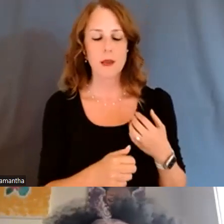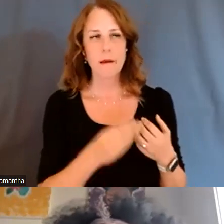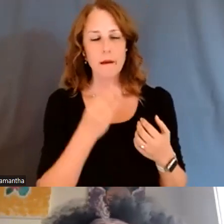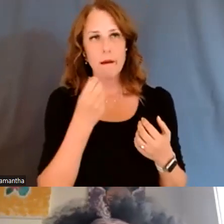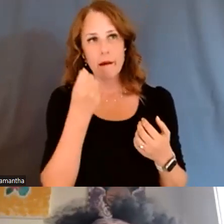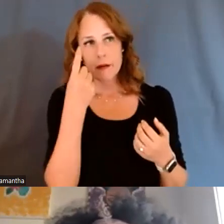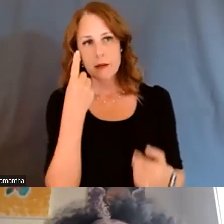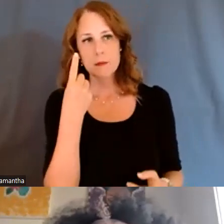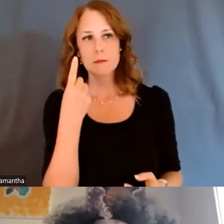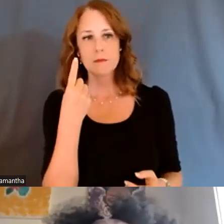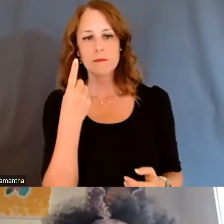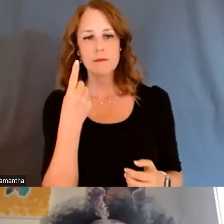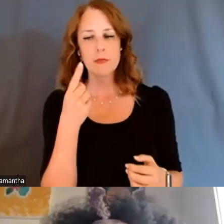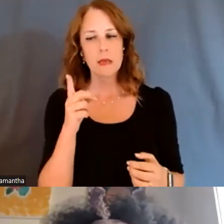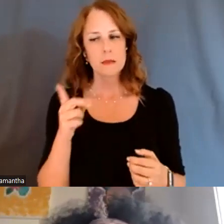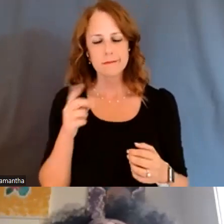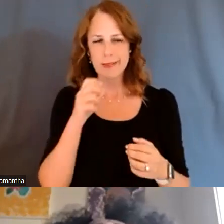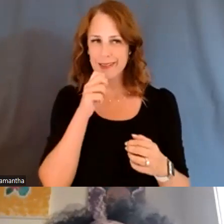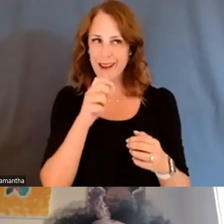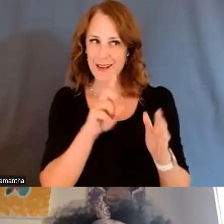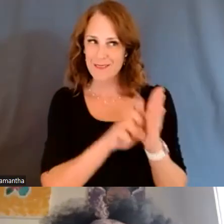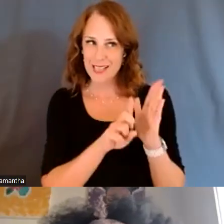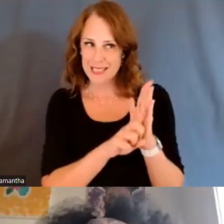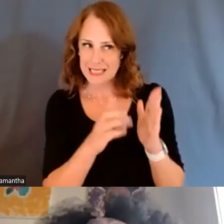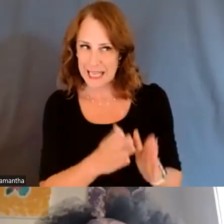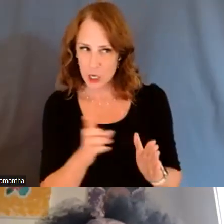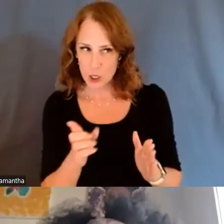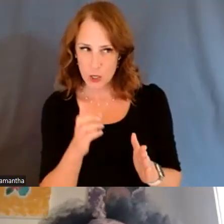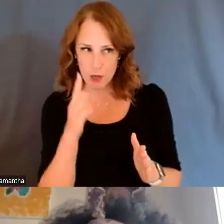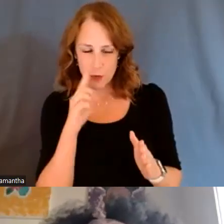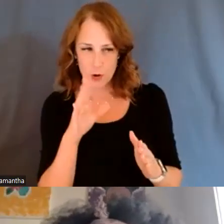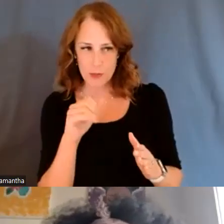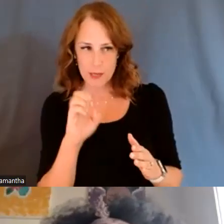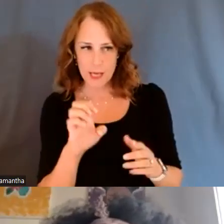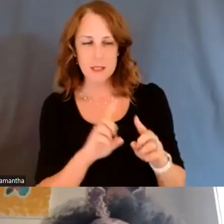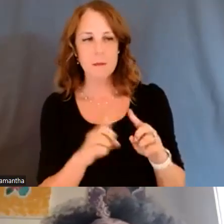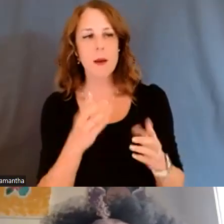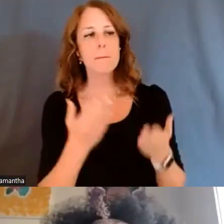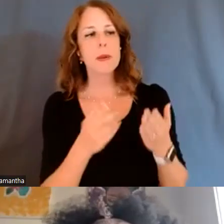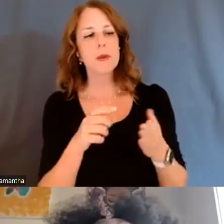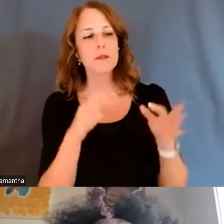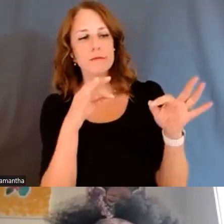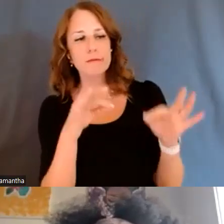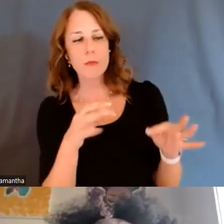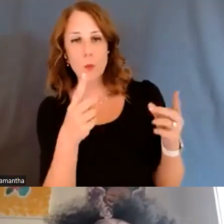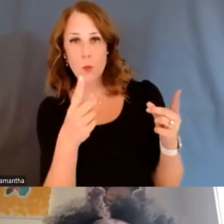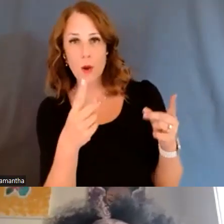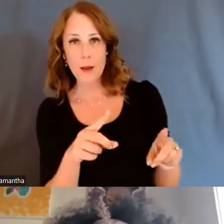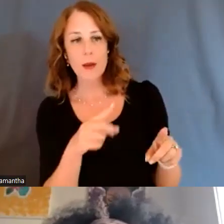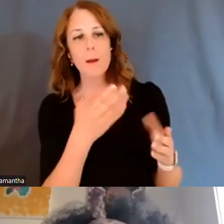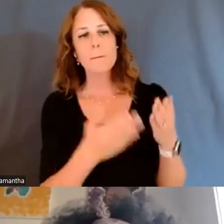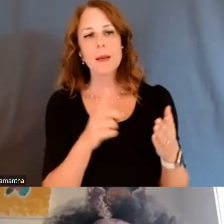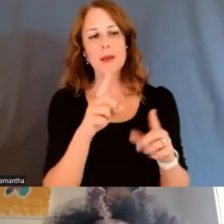that this is not someone investigating the case, but that they may have to explain a little bit about what happened to them so that they